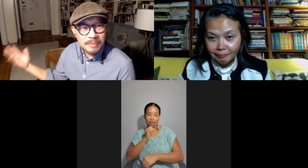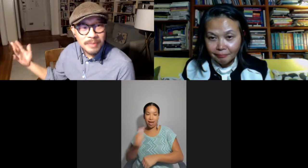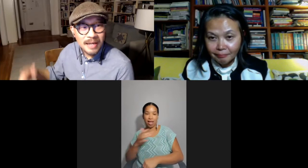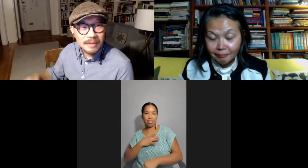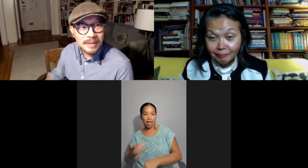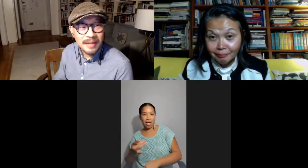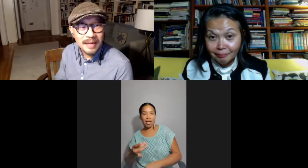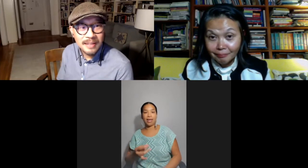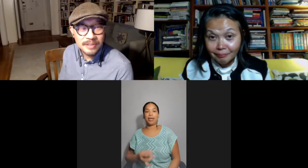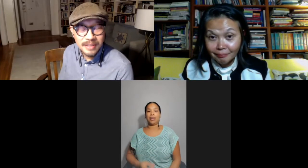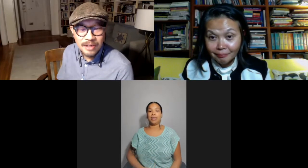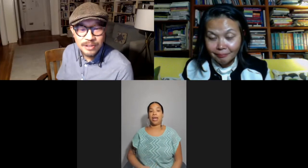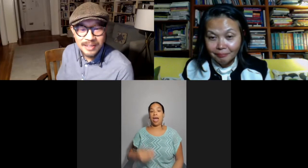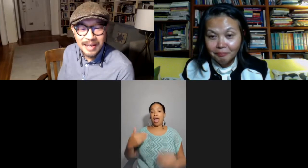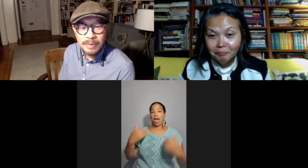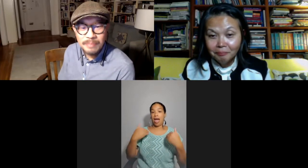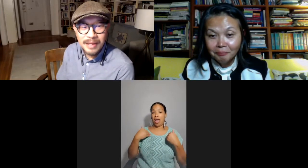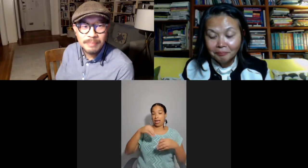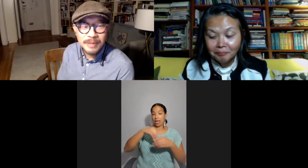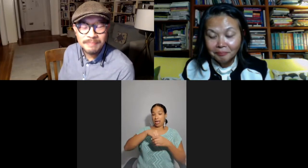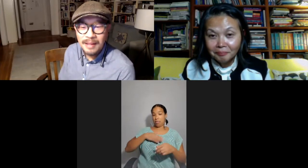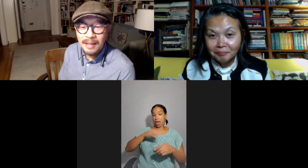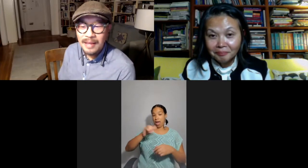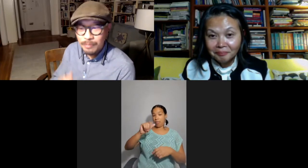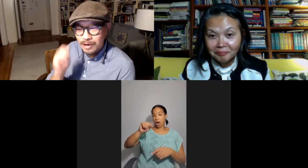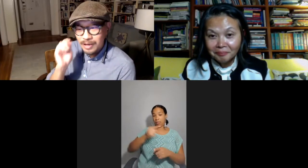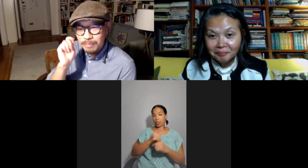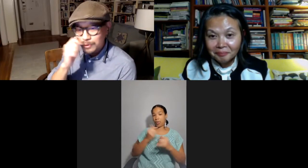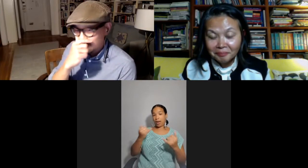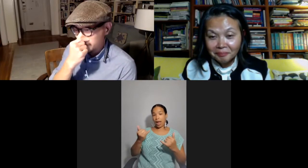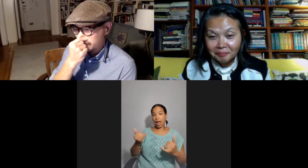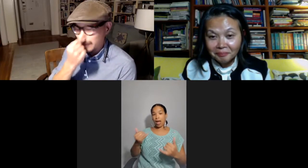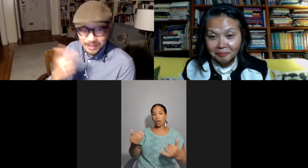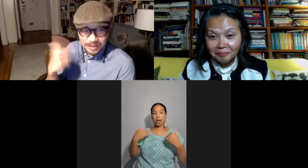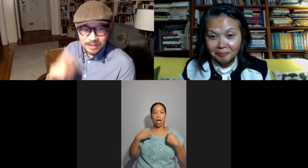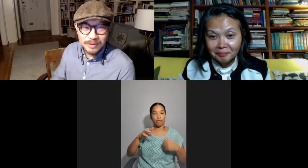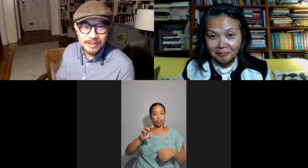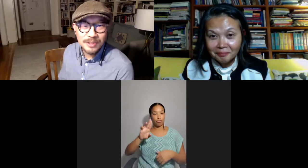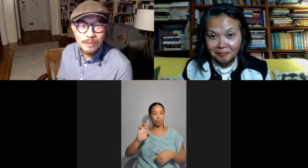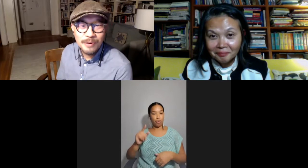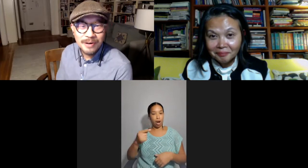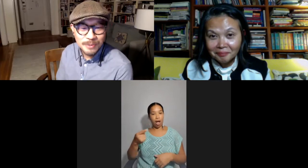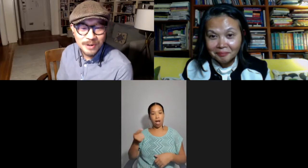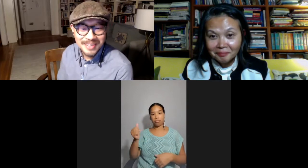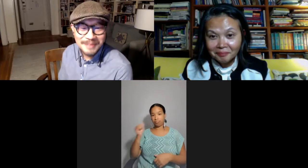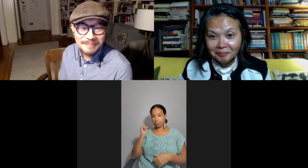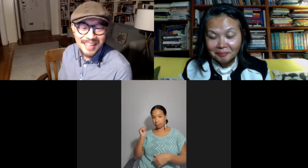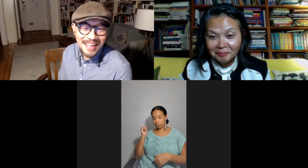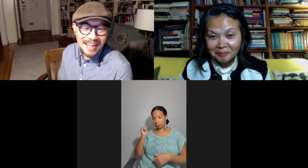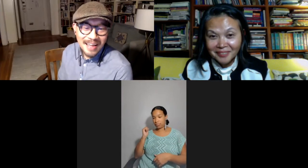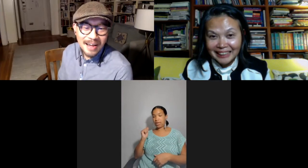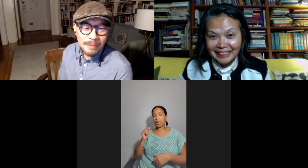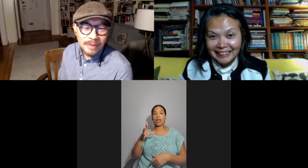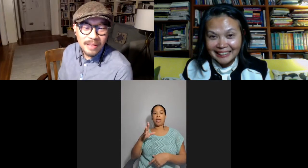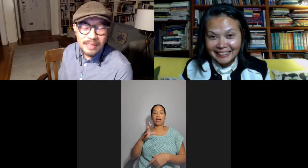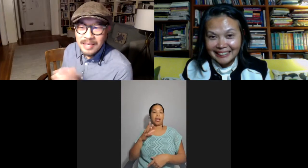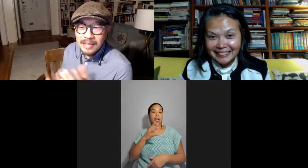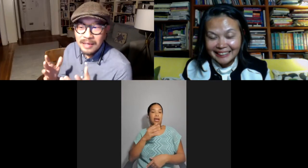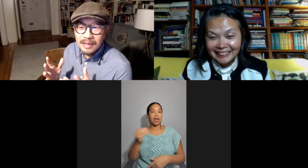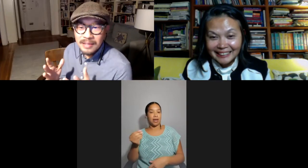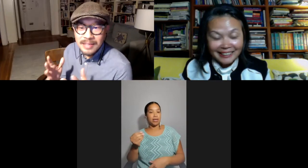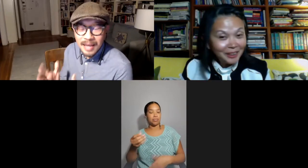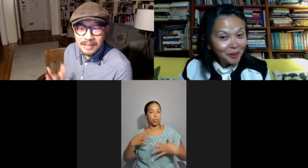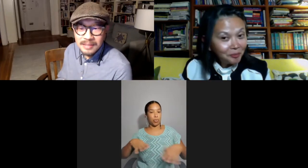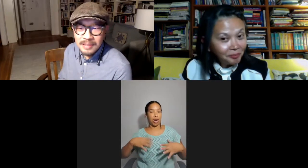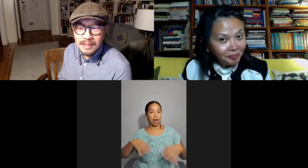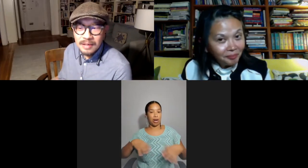there's a rug behind me, and there's a couch and lamp behind me. And I'm wearing a blue shirt, which is also the shirt I wore to work today.